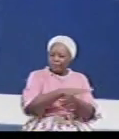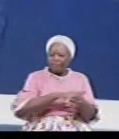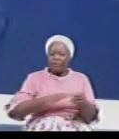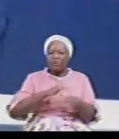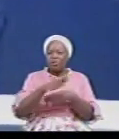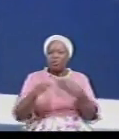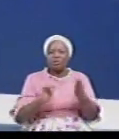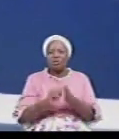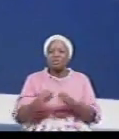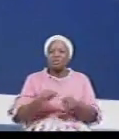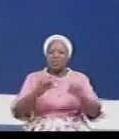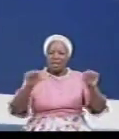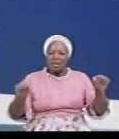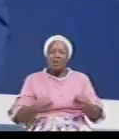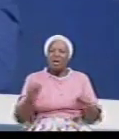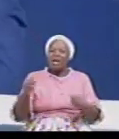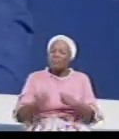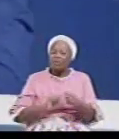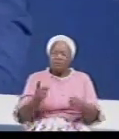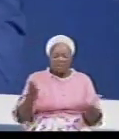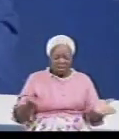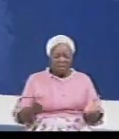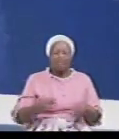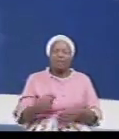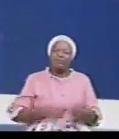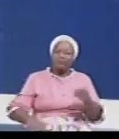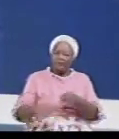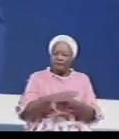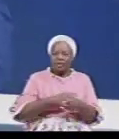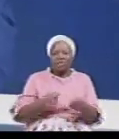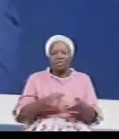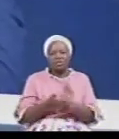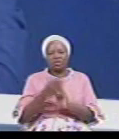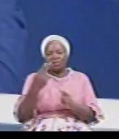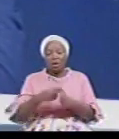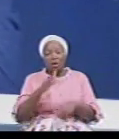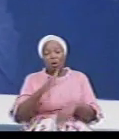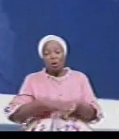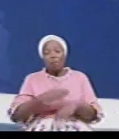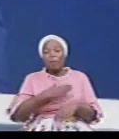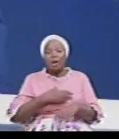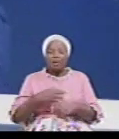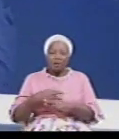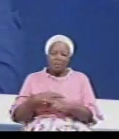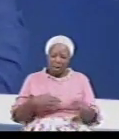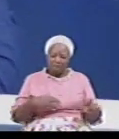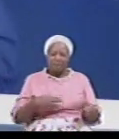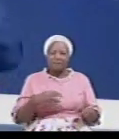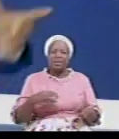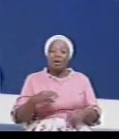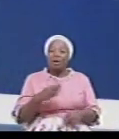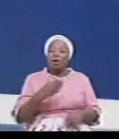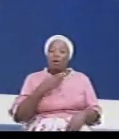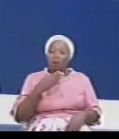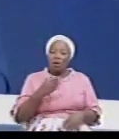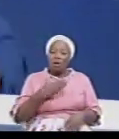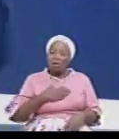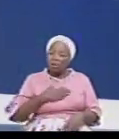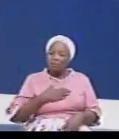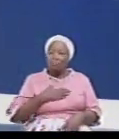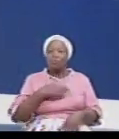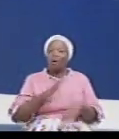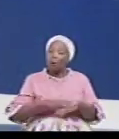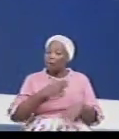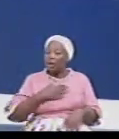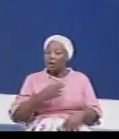place. Saturate this place. On my right. On my right. On my left.